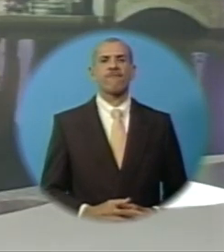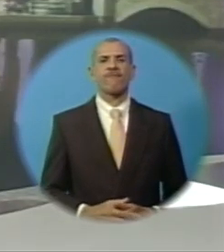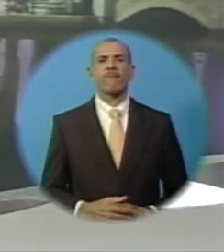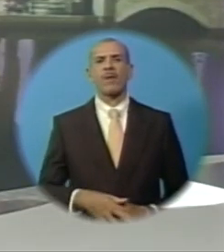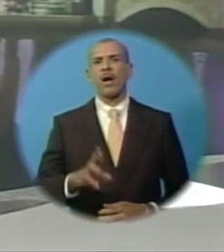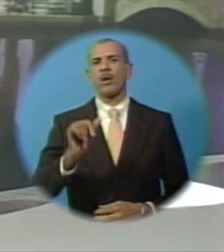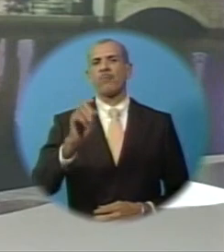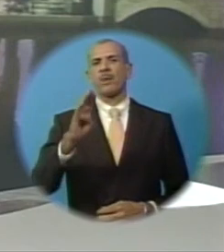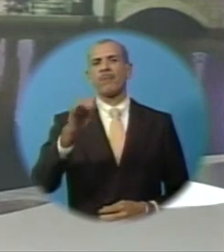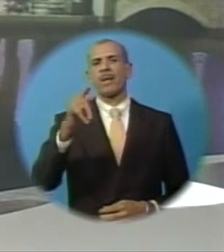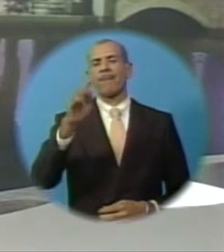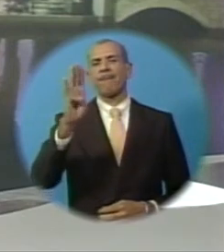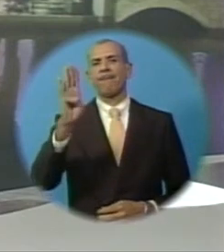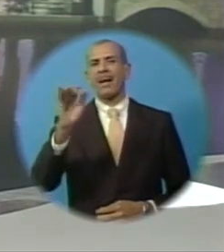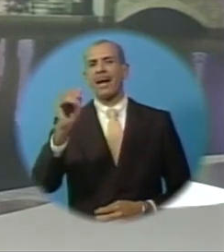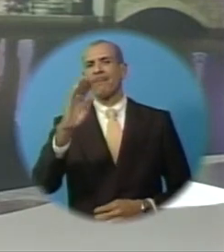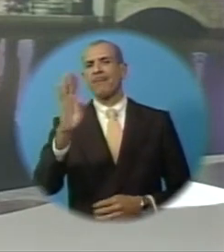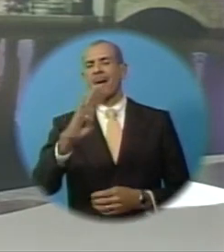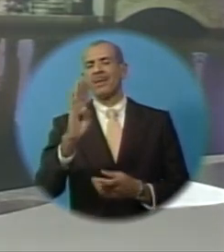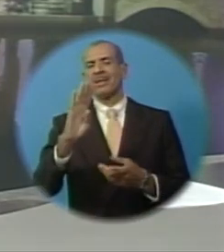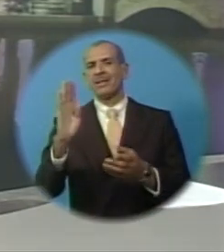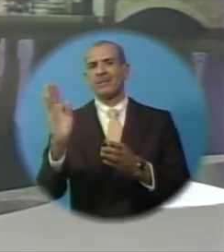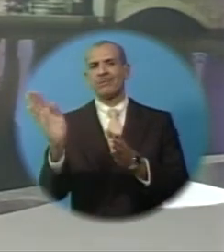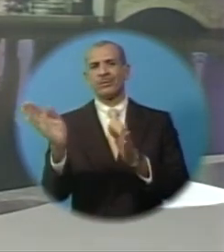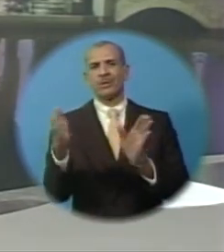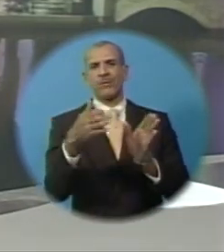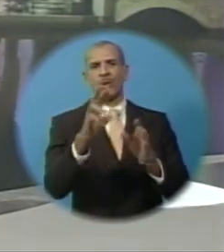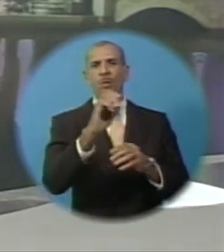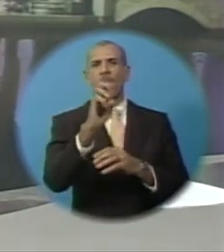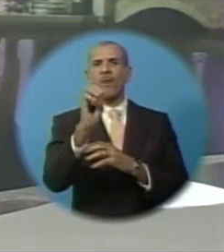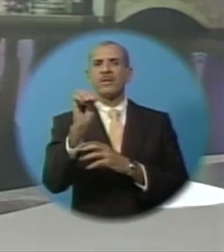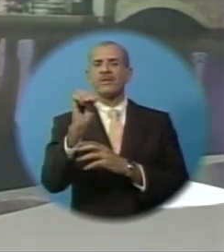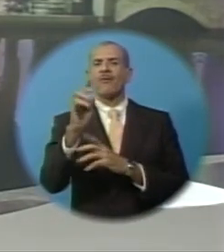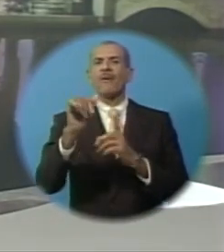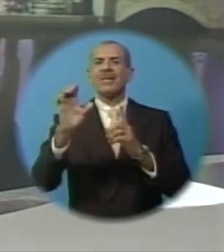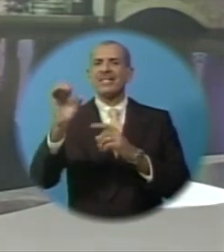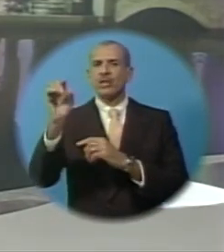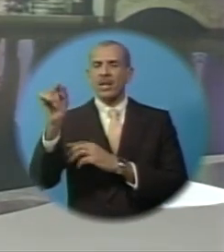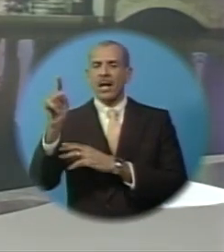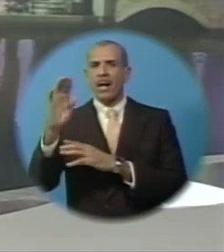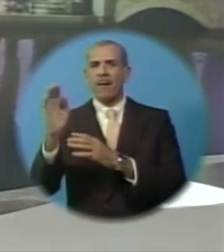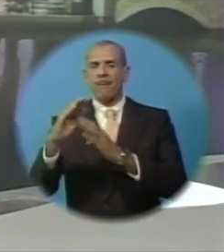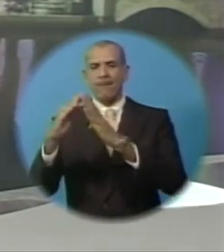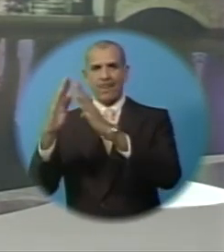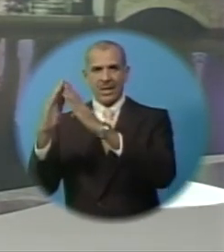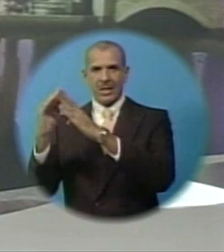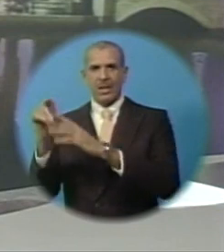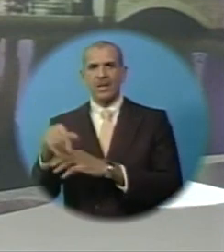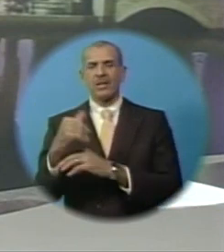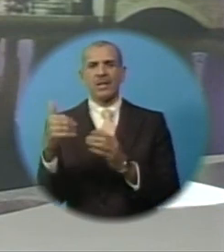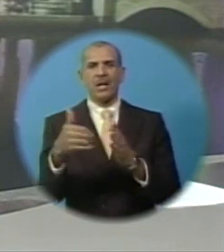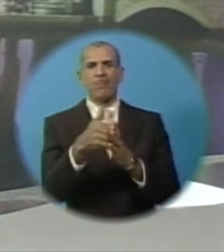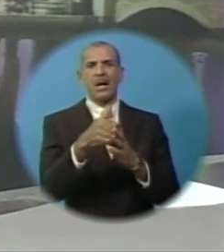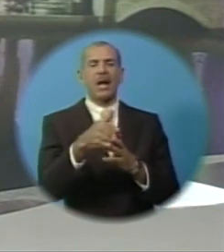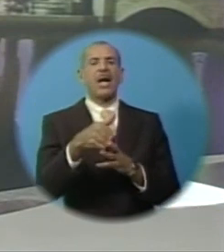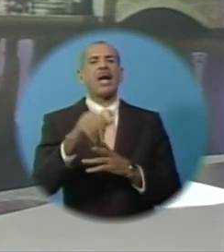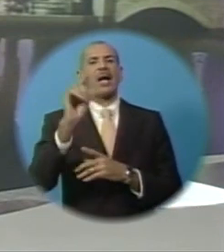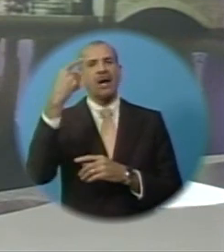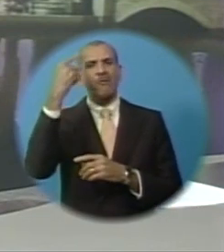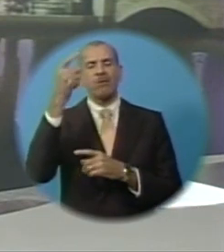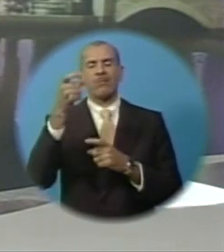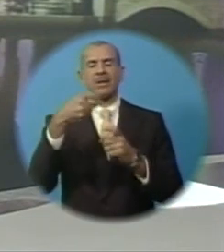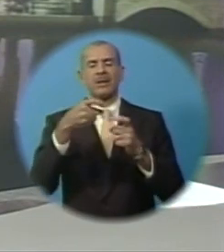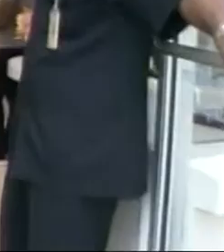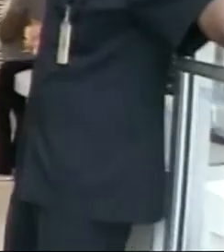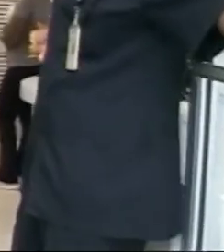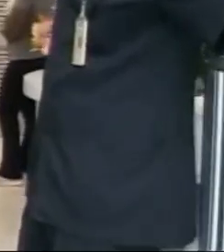Republic Bank Barbados has shifted its Warrens location from the CGI building to the nearby government-run Warrens office complex.